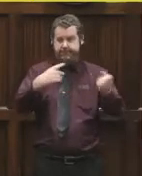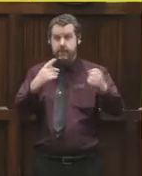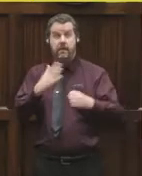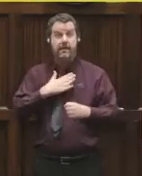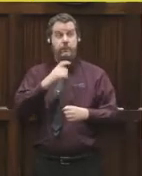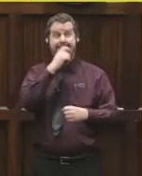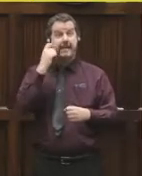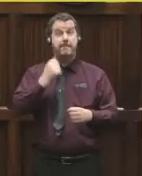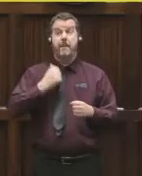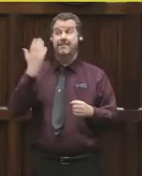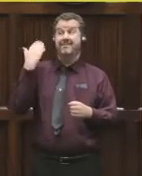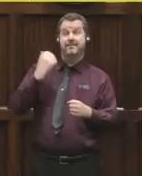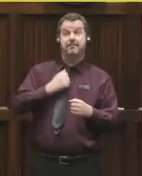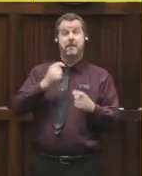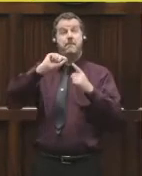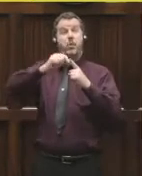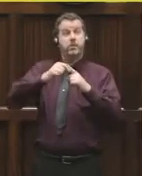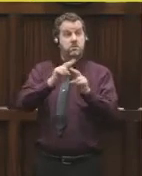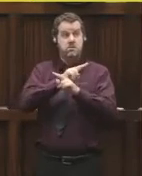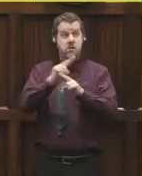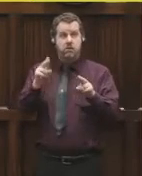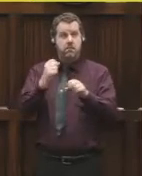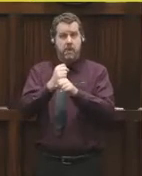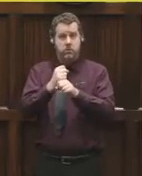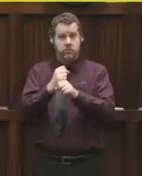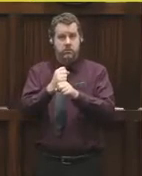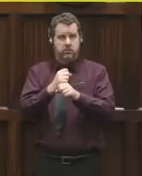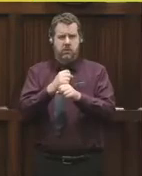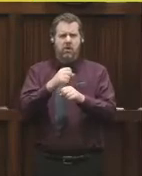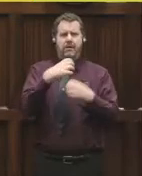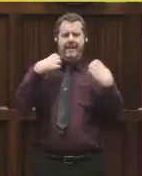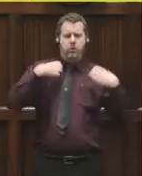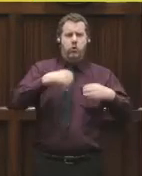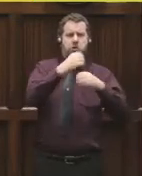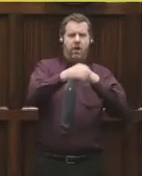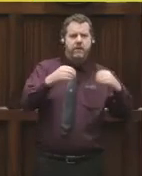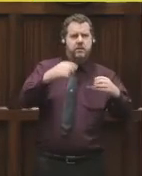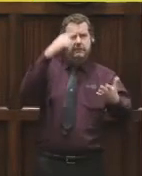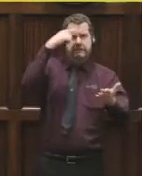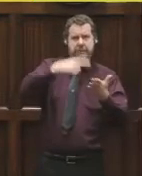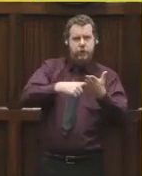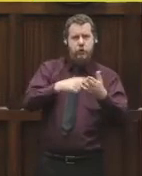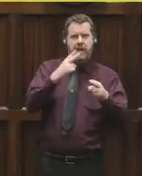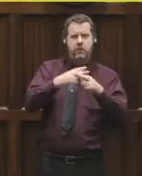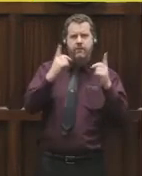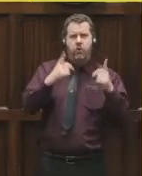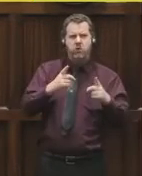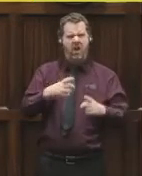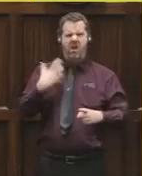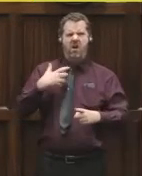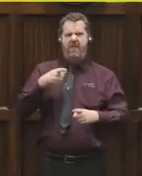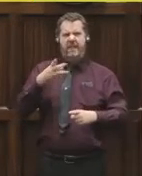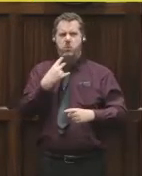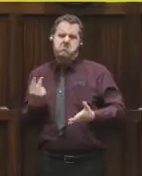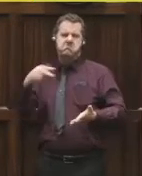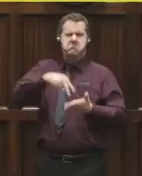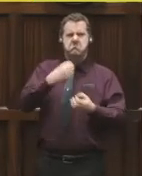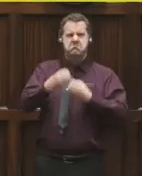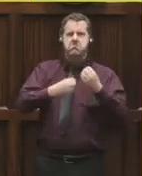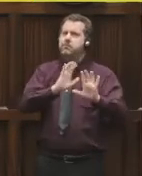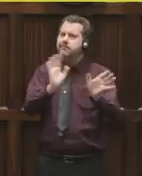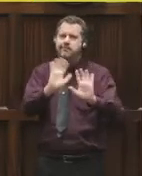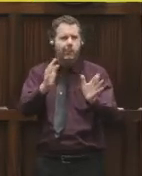a reflection of any decision by the Count Corla's office or the ruling out of order. I understand fully how that process works,